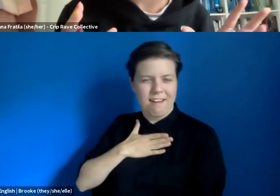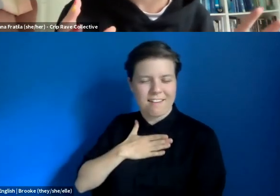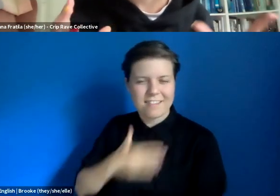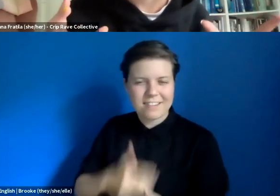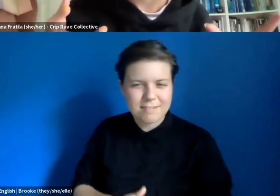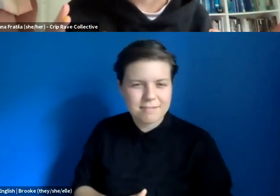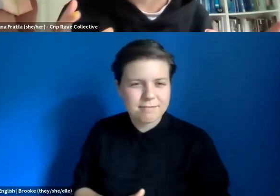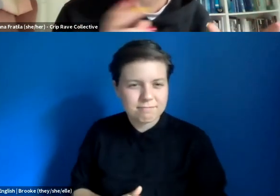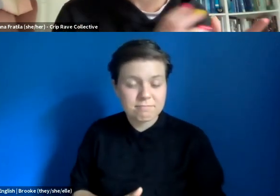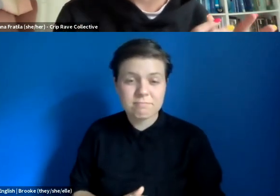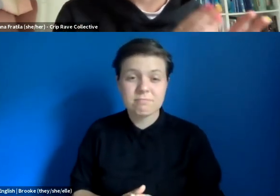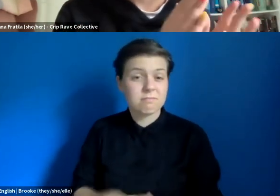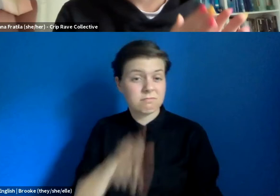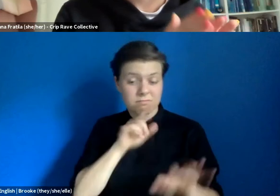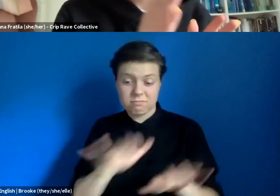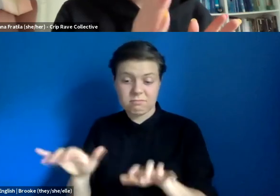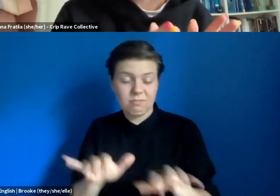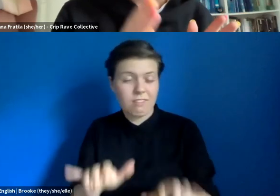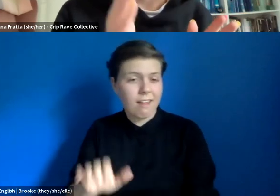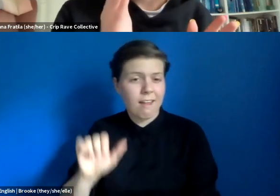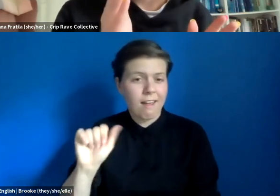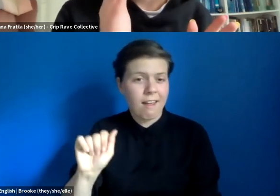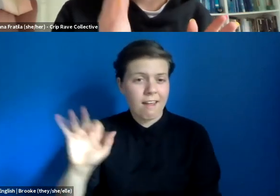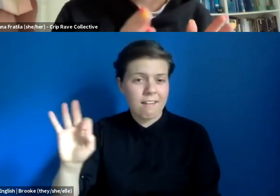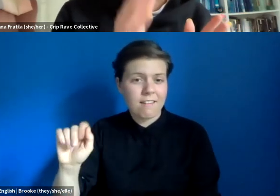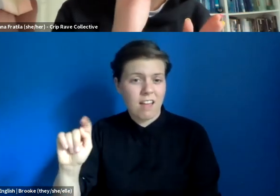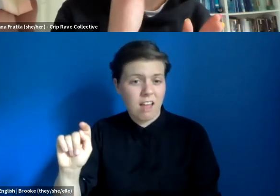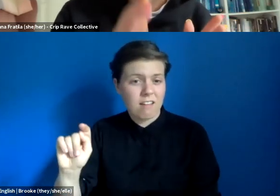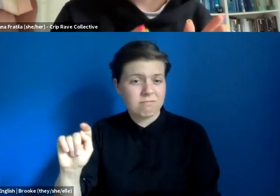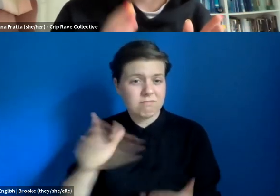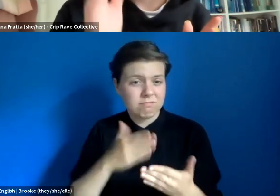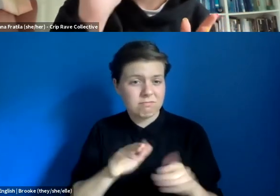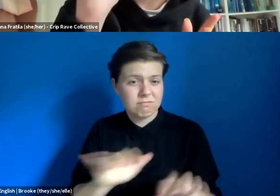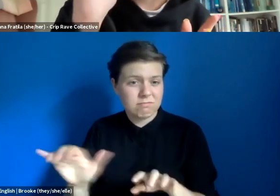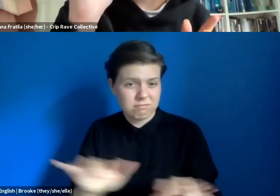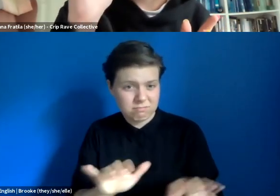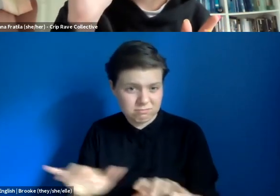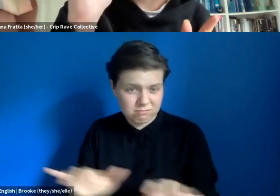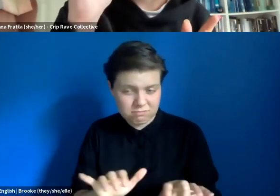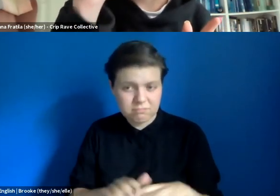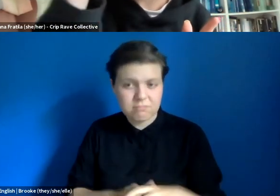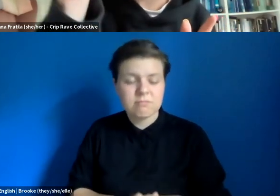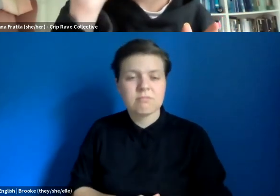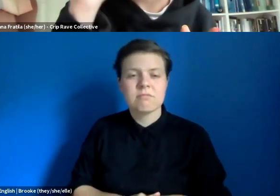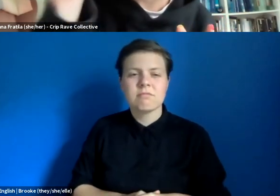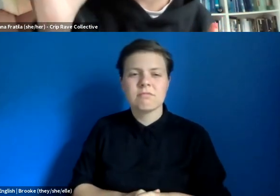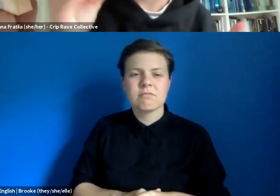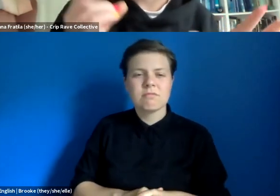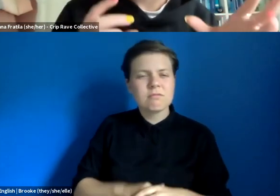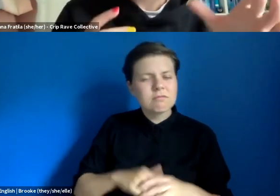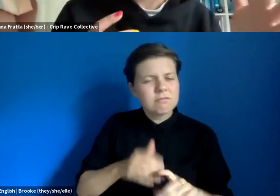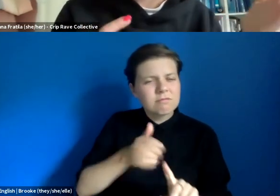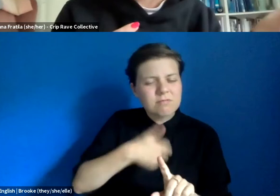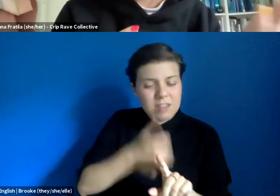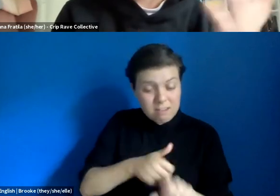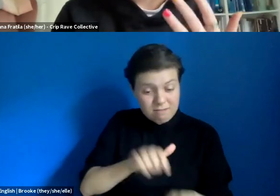a flat scale, and it just, each note kind of corresponded to color and a video. And